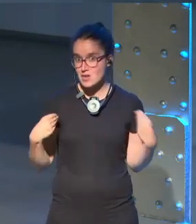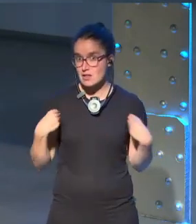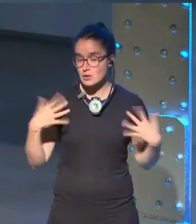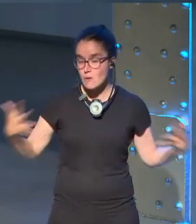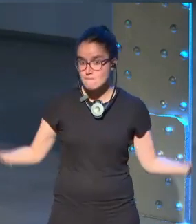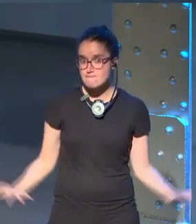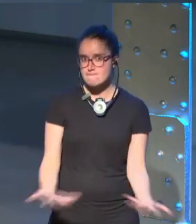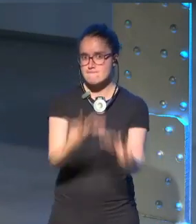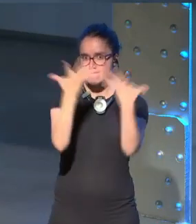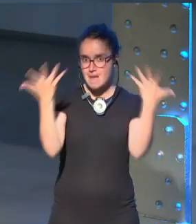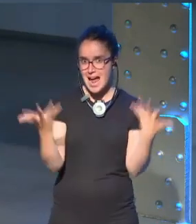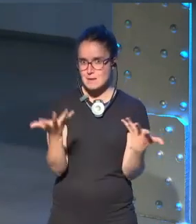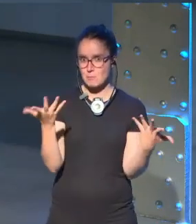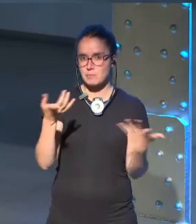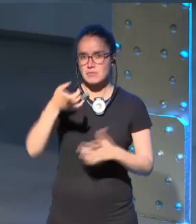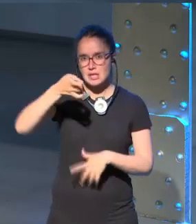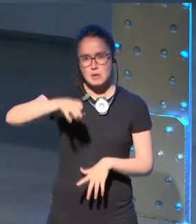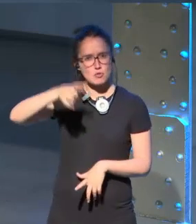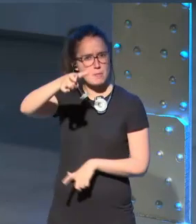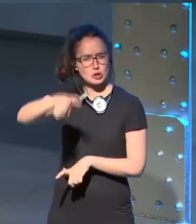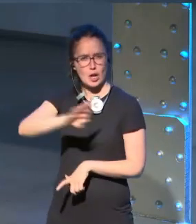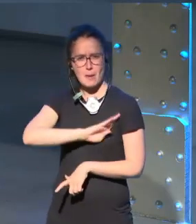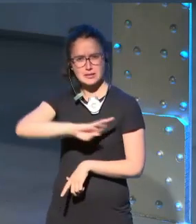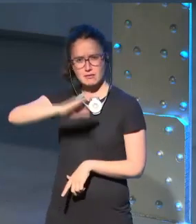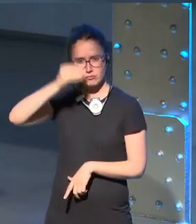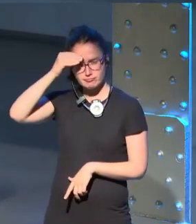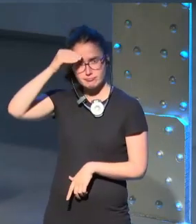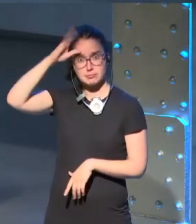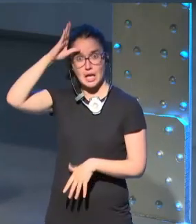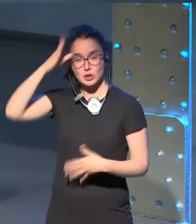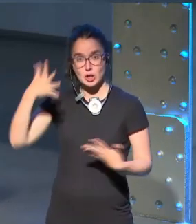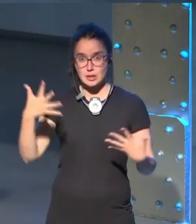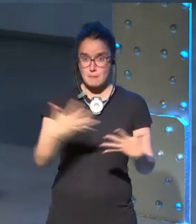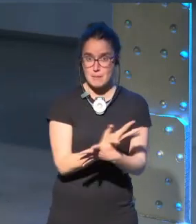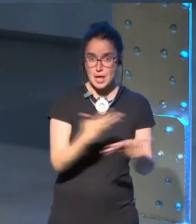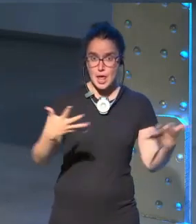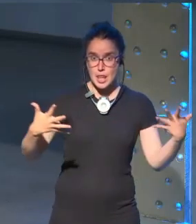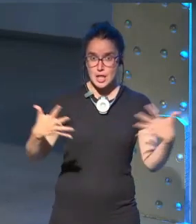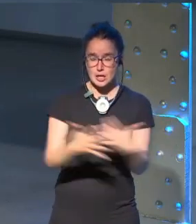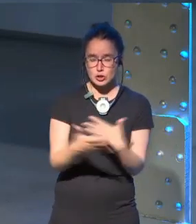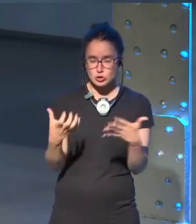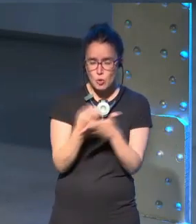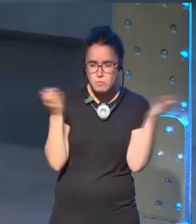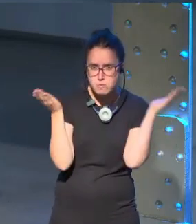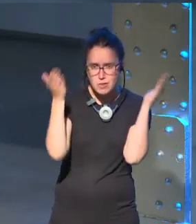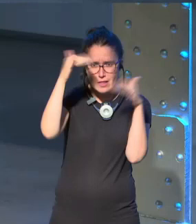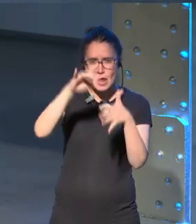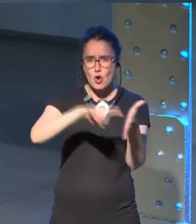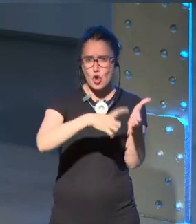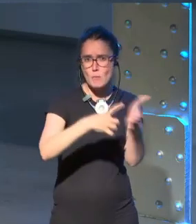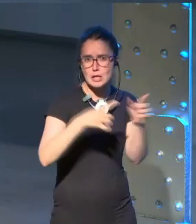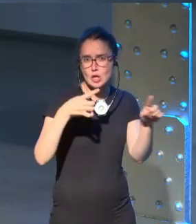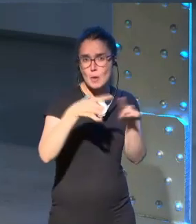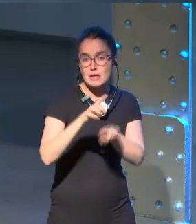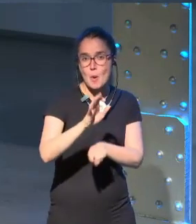also a pretty smart guy, so that combination of being totally focused on finding out the truth and kind of